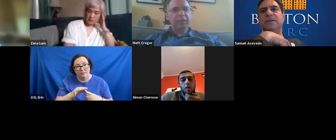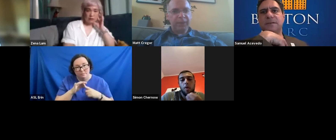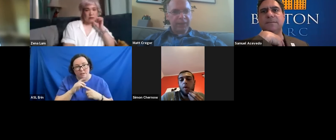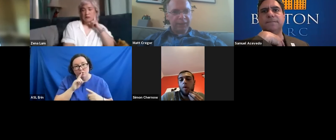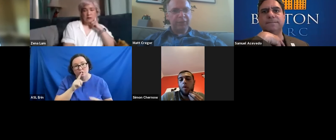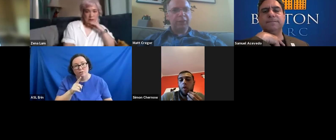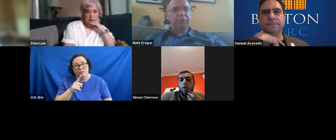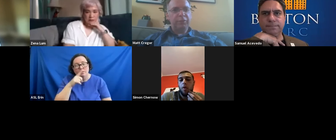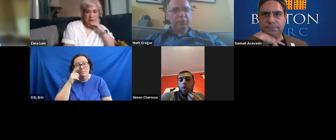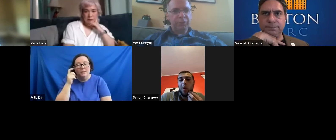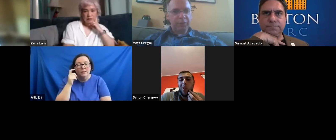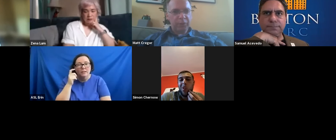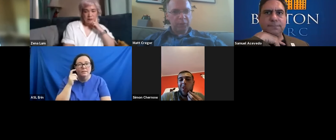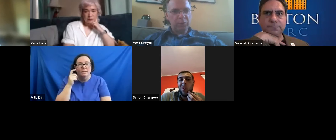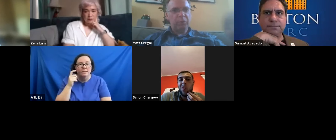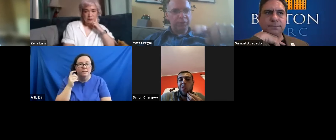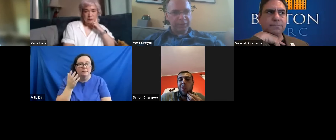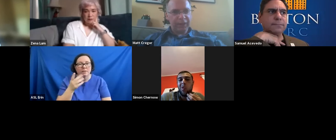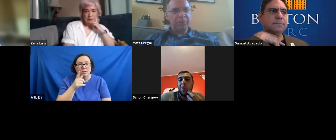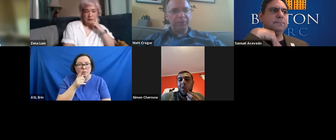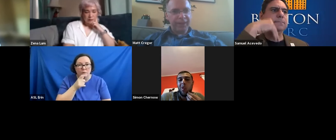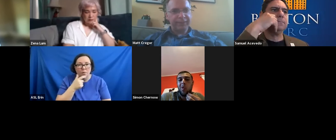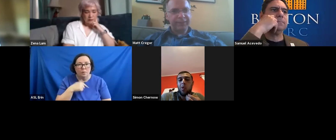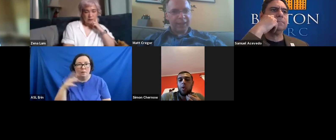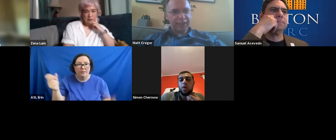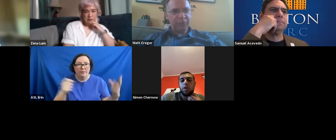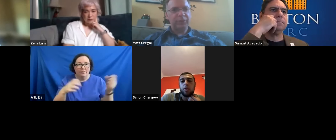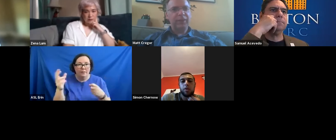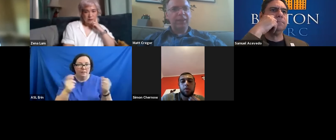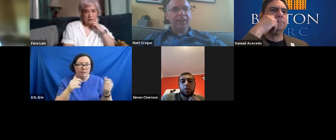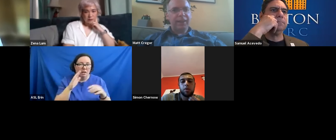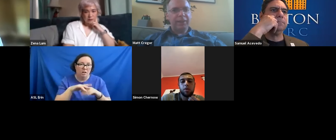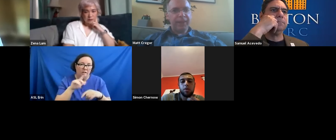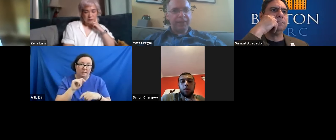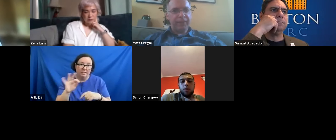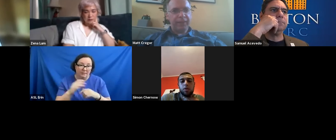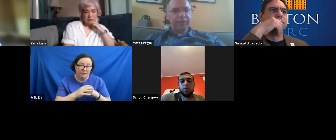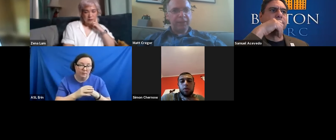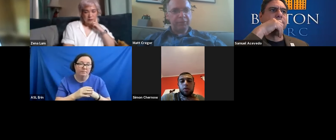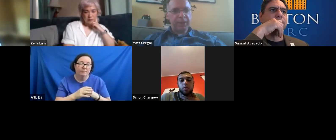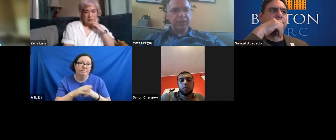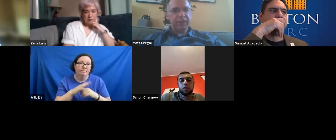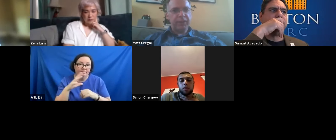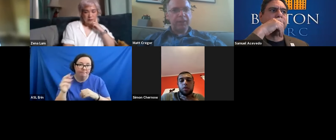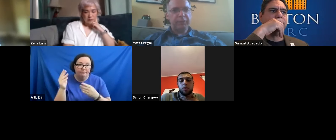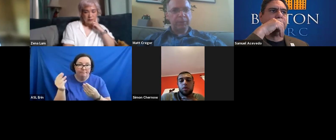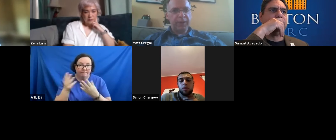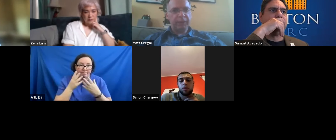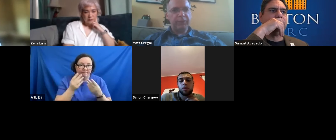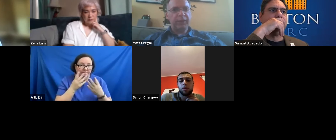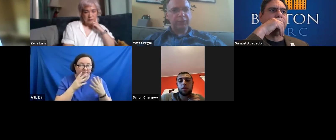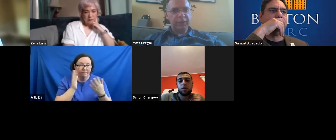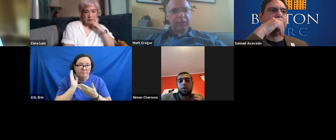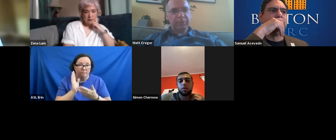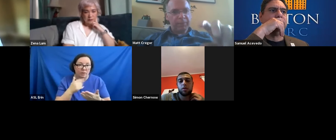true because of who we've assembled as a task force and the information that has been